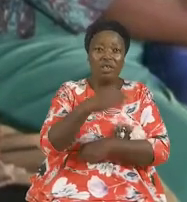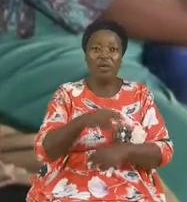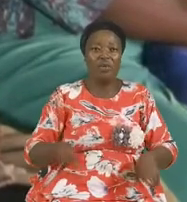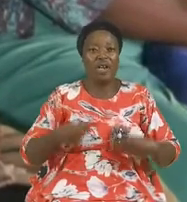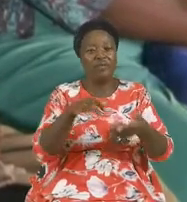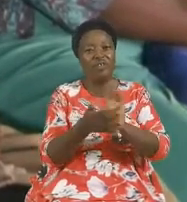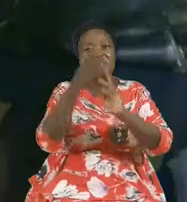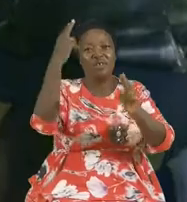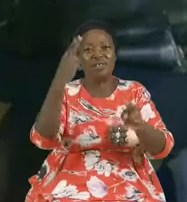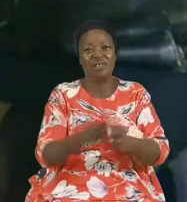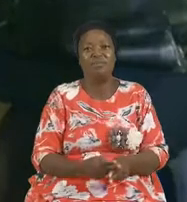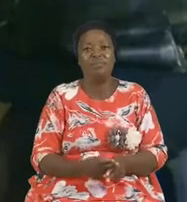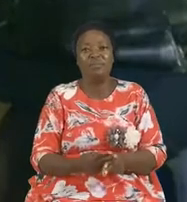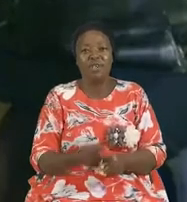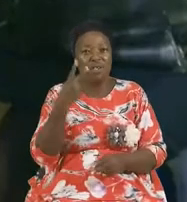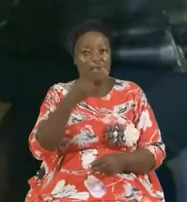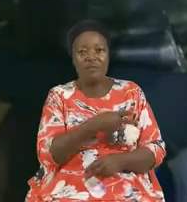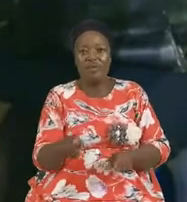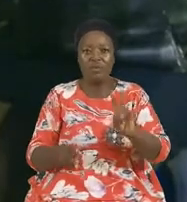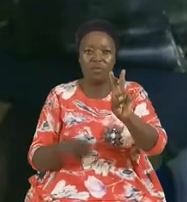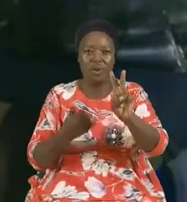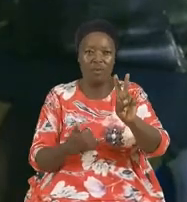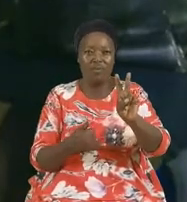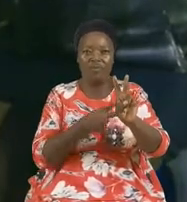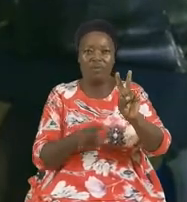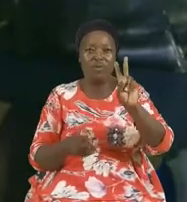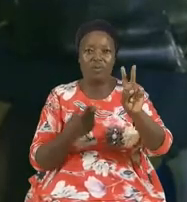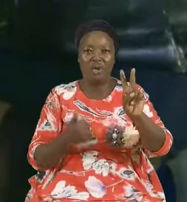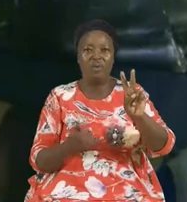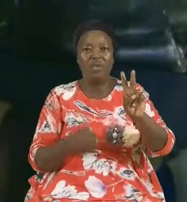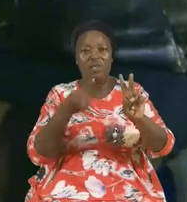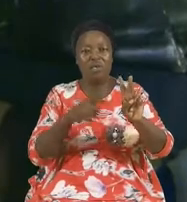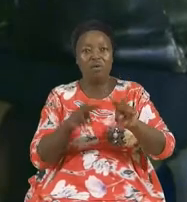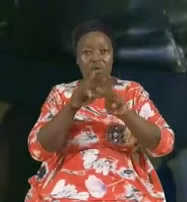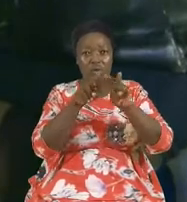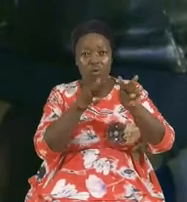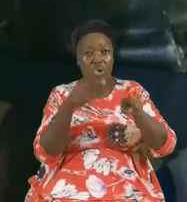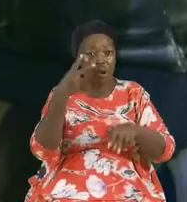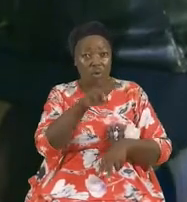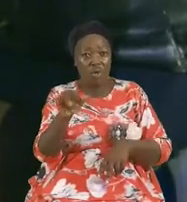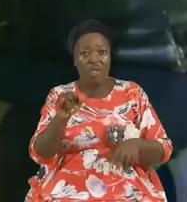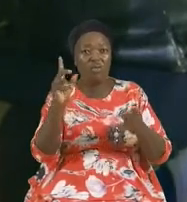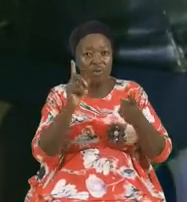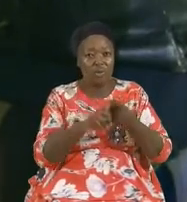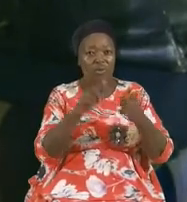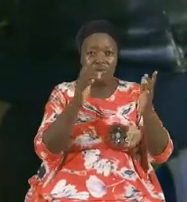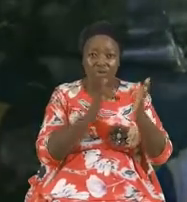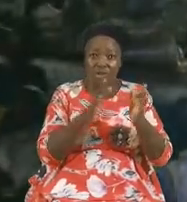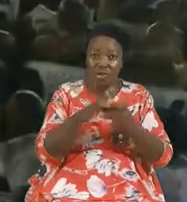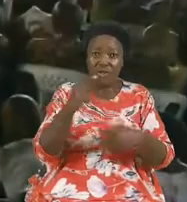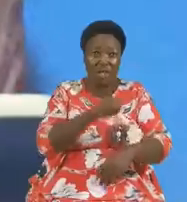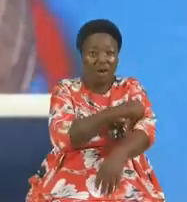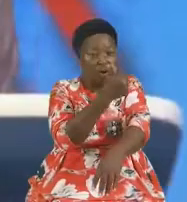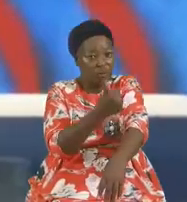you all the days of your life in Jesus' name. Look at verse 2 there. Verse 2 says,